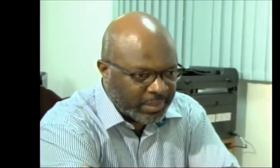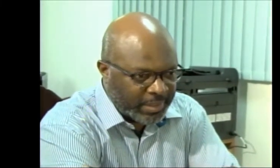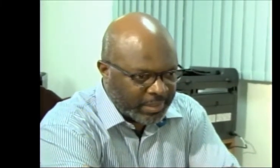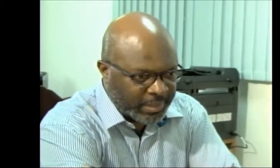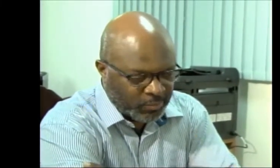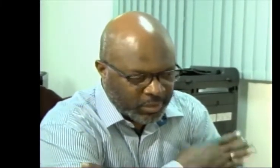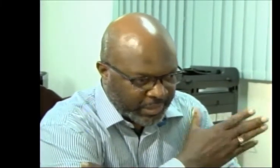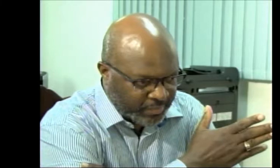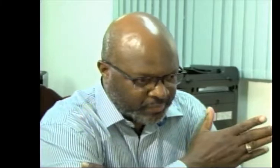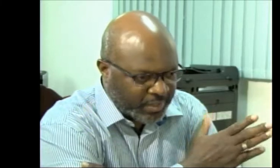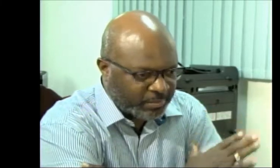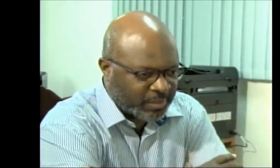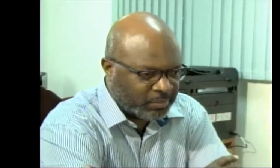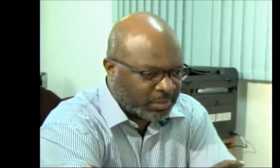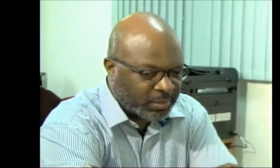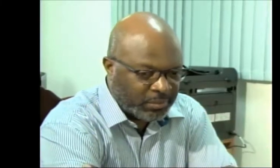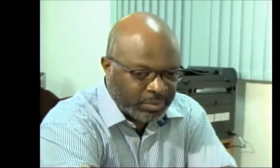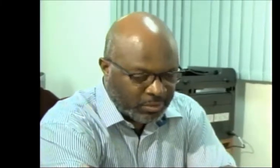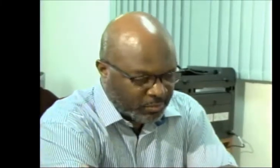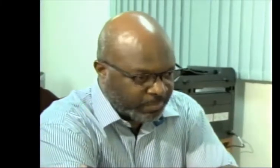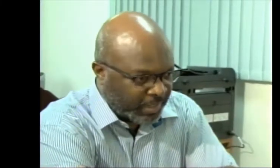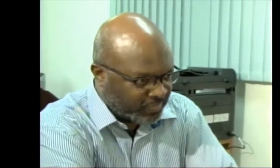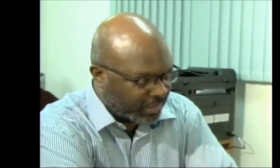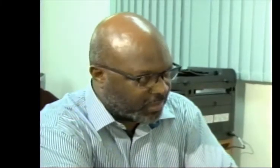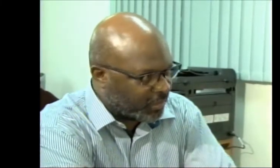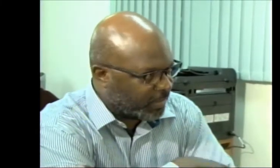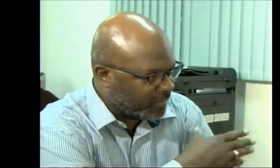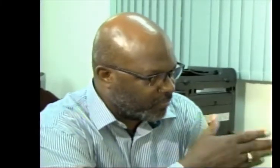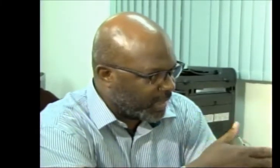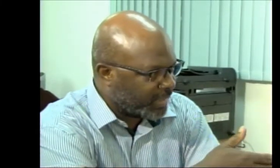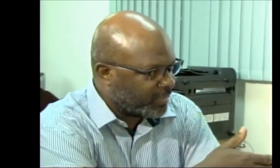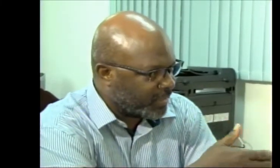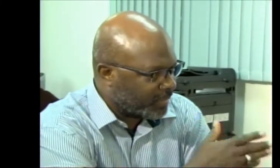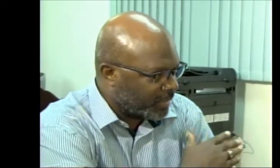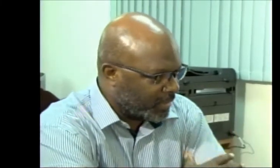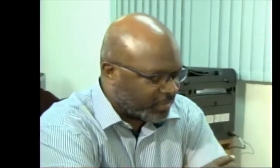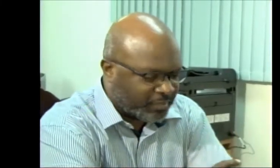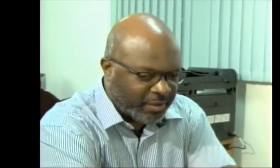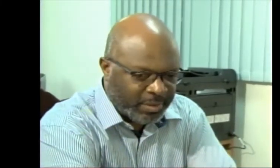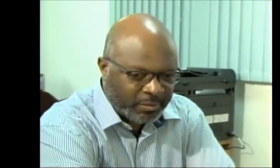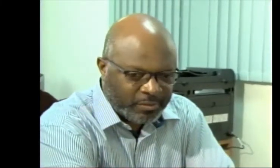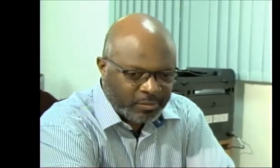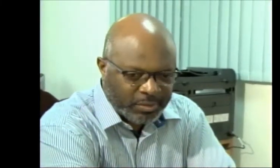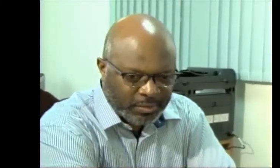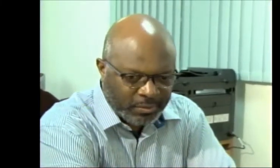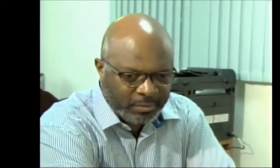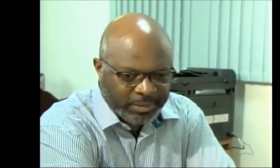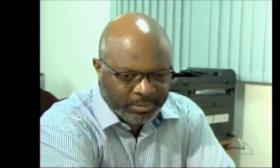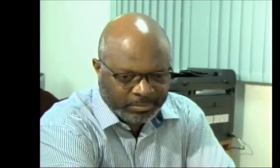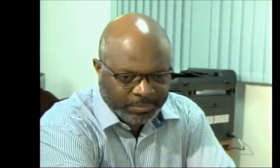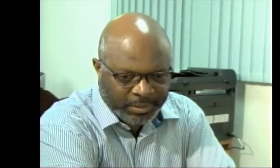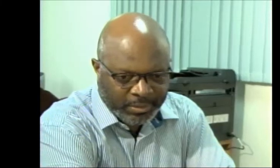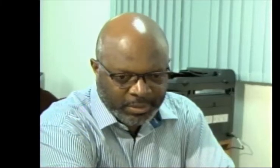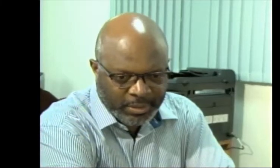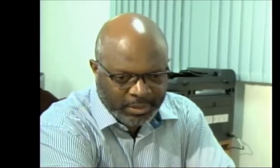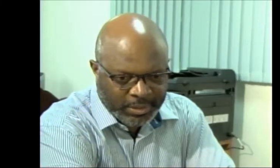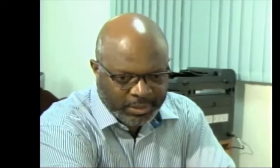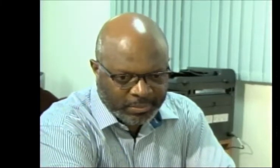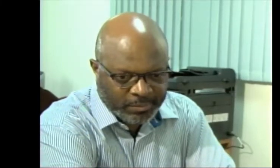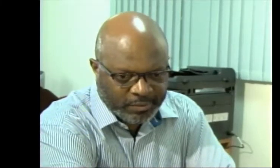safely. In one case, the chap said, well, you know, he will not go past 9 o'clock because he recognized that the staff may also want to go home and